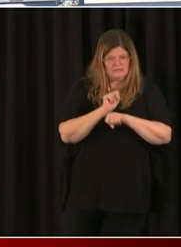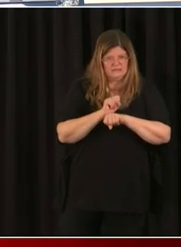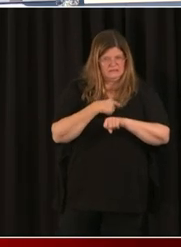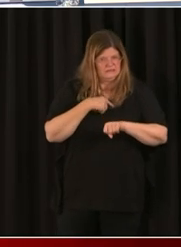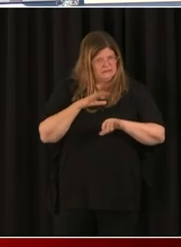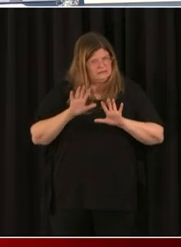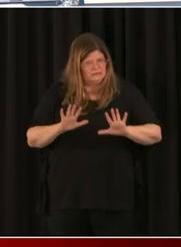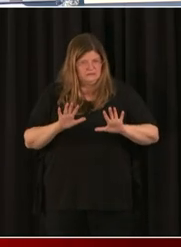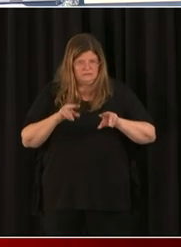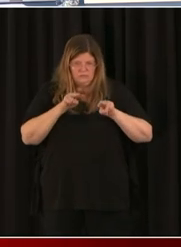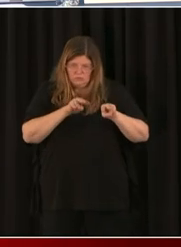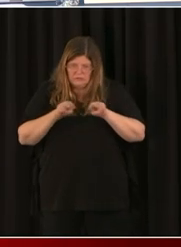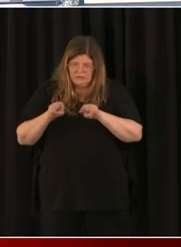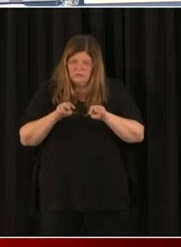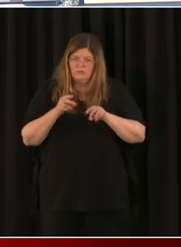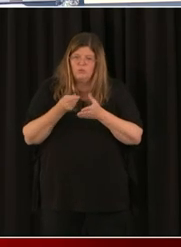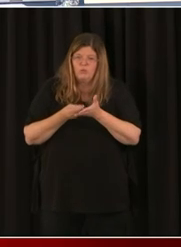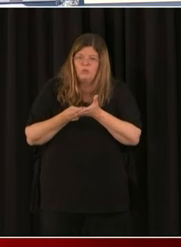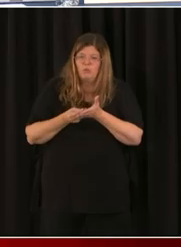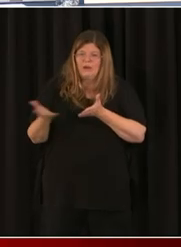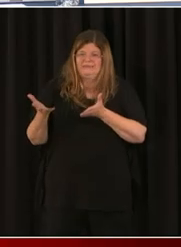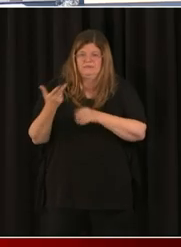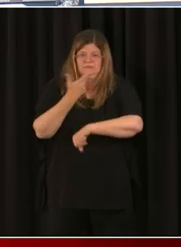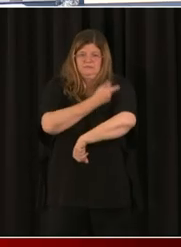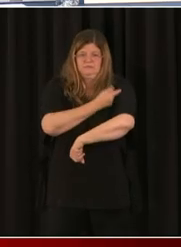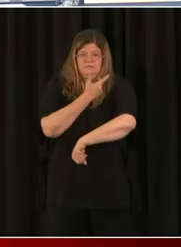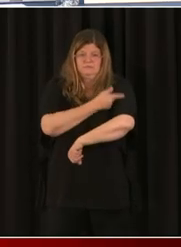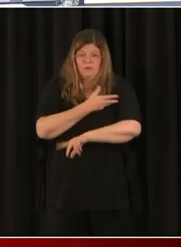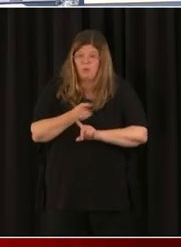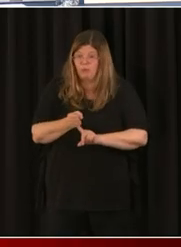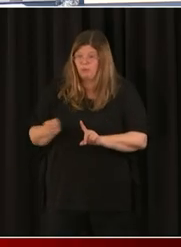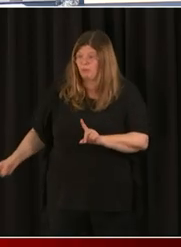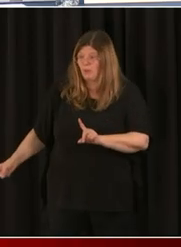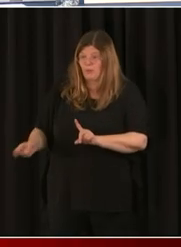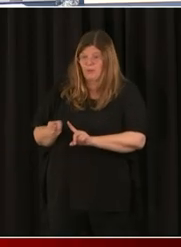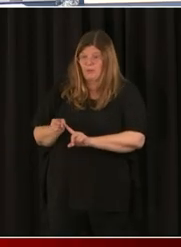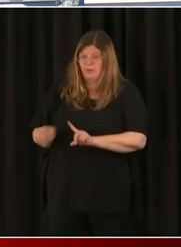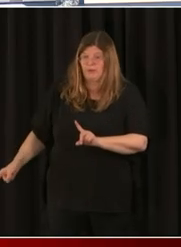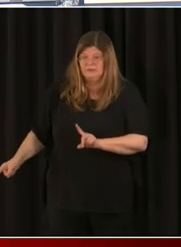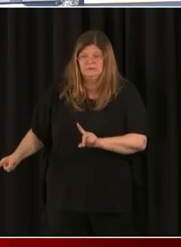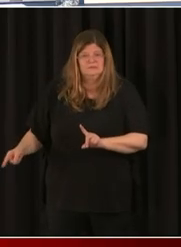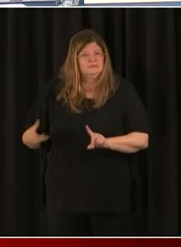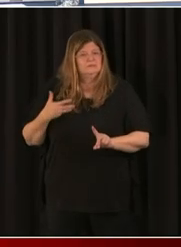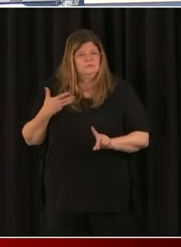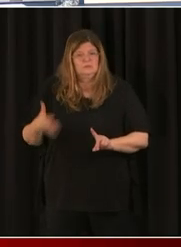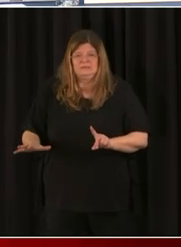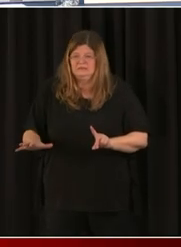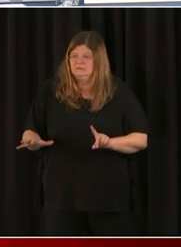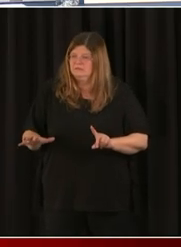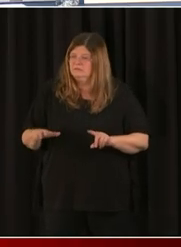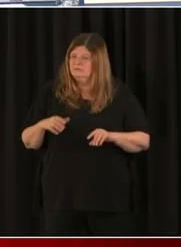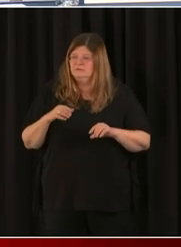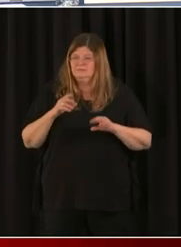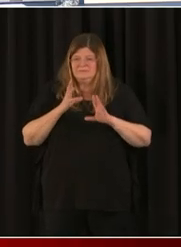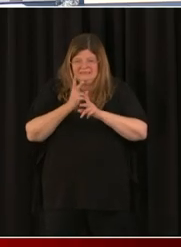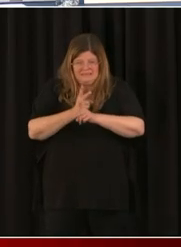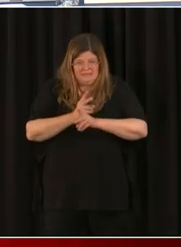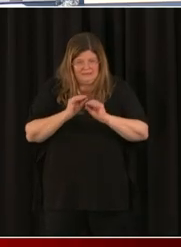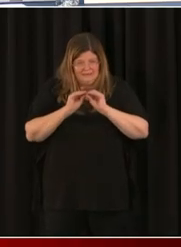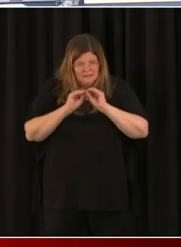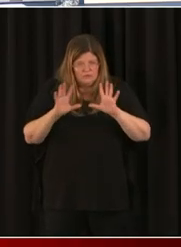talking about when you hear wastage of vaccine. We have given all of our providers very